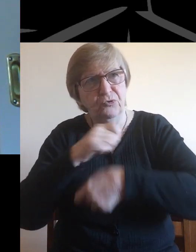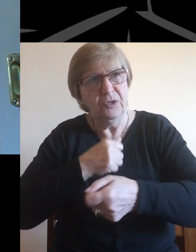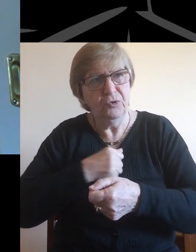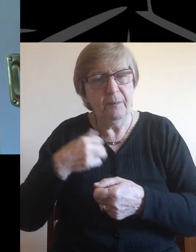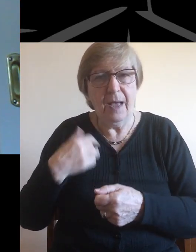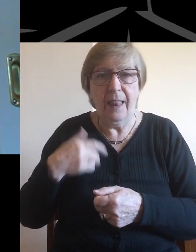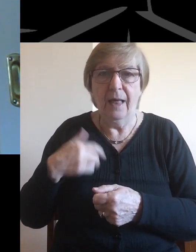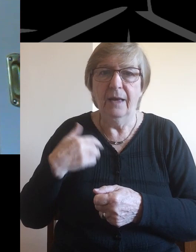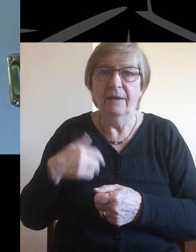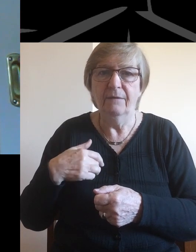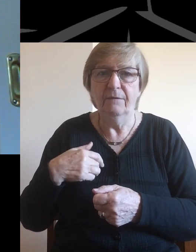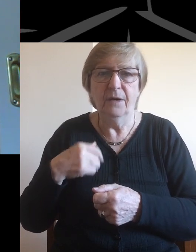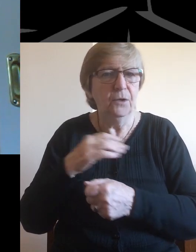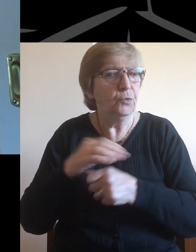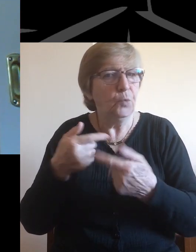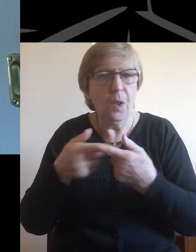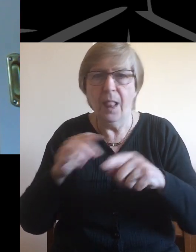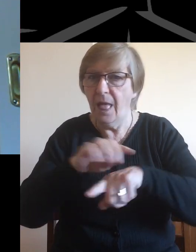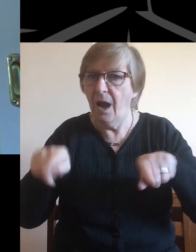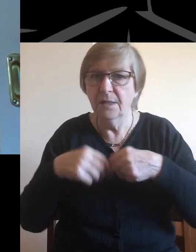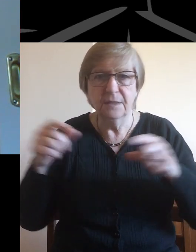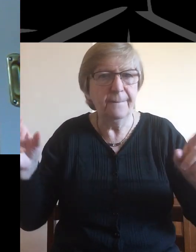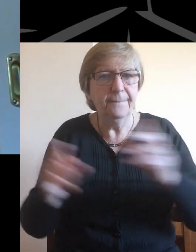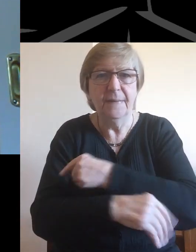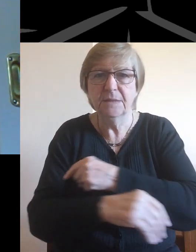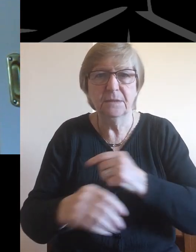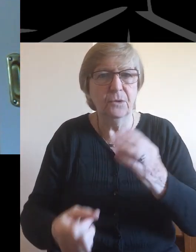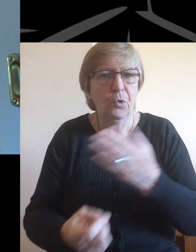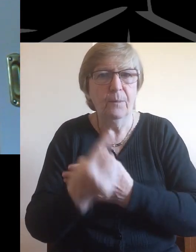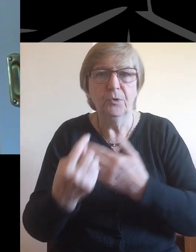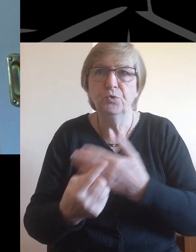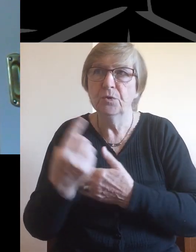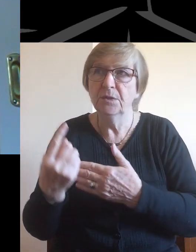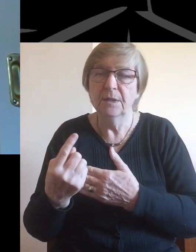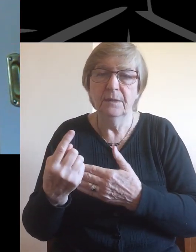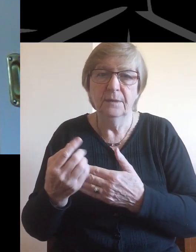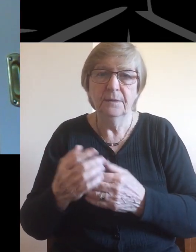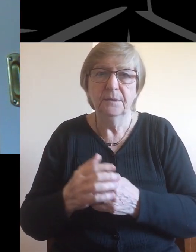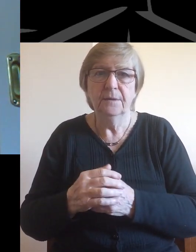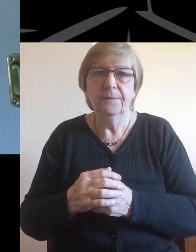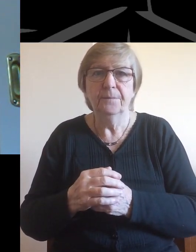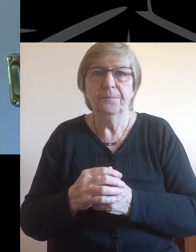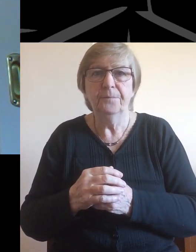them. Please don't let us miss any opportunity you put in our way.